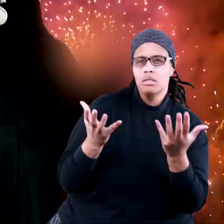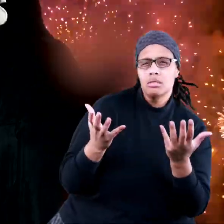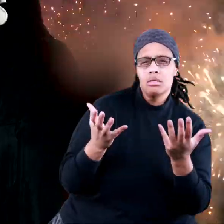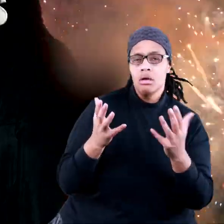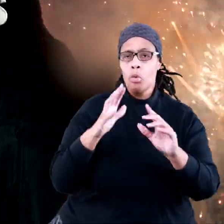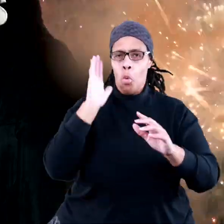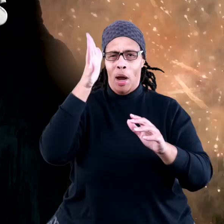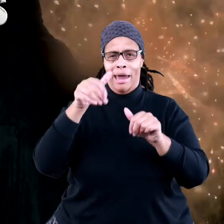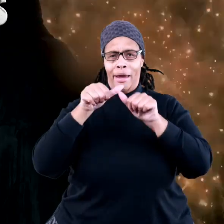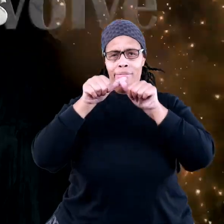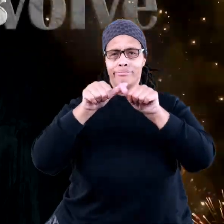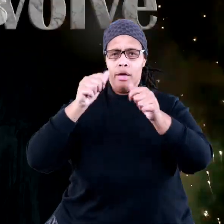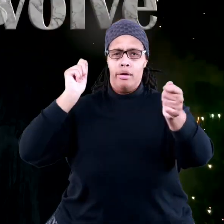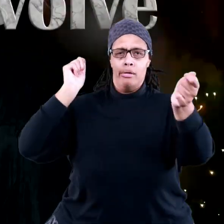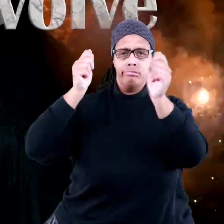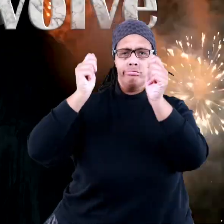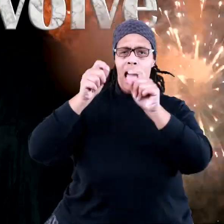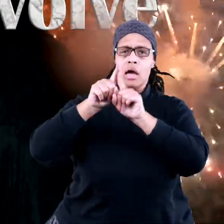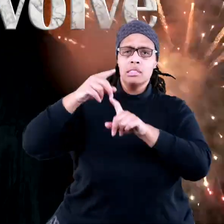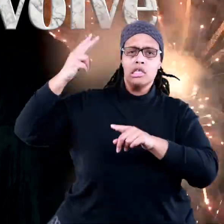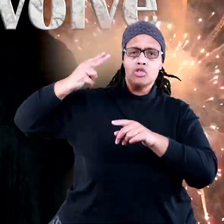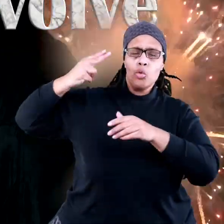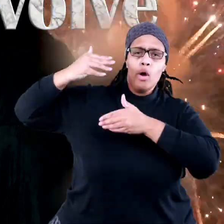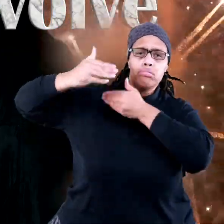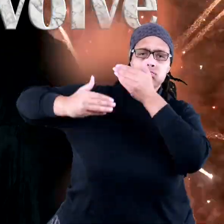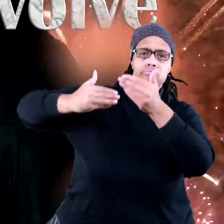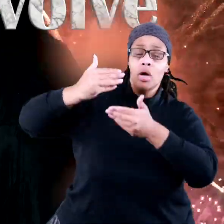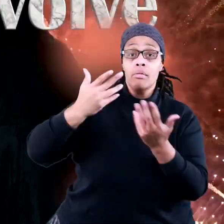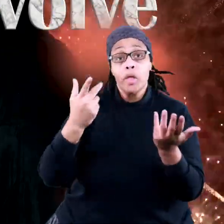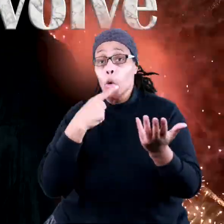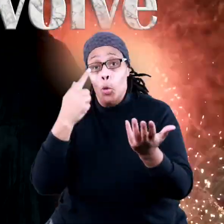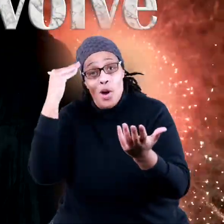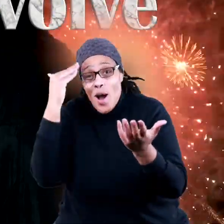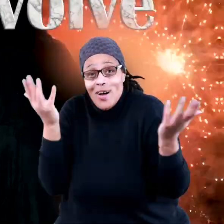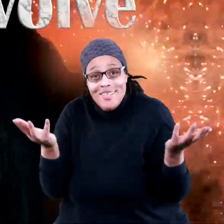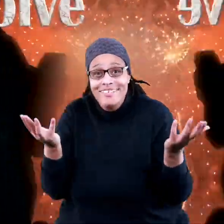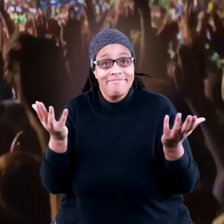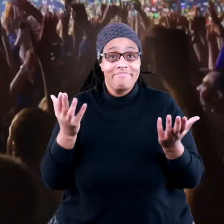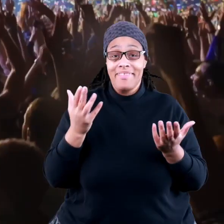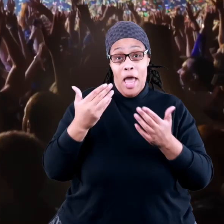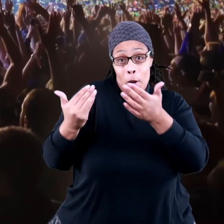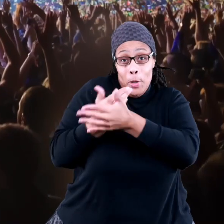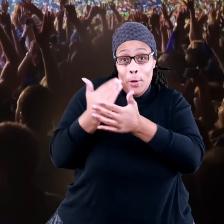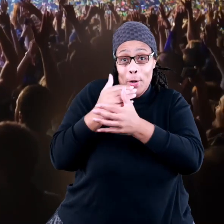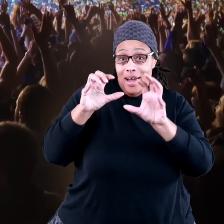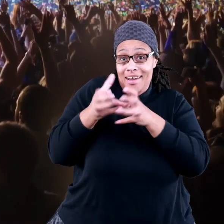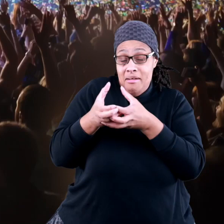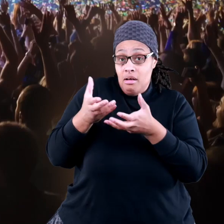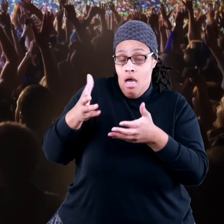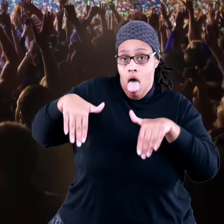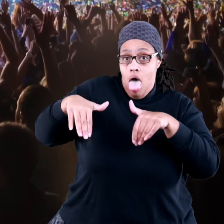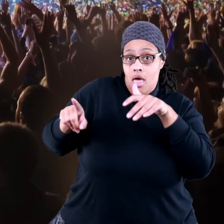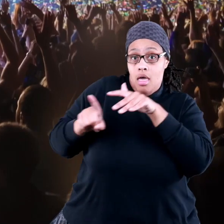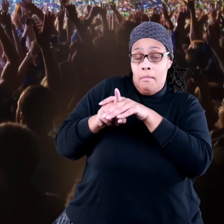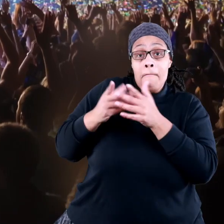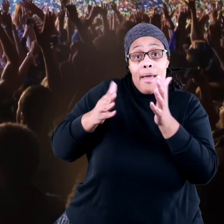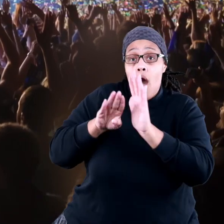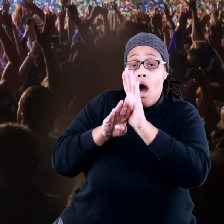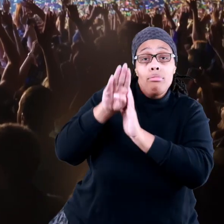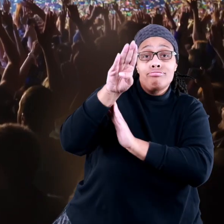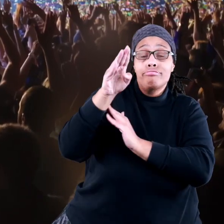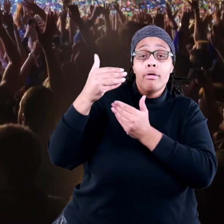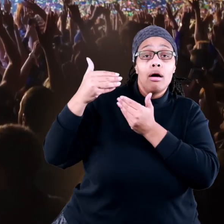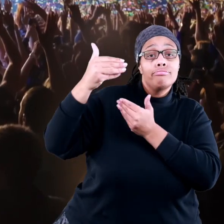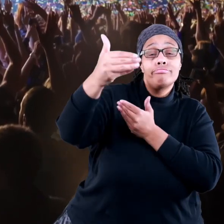priorities are will continue to evolve as history moves on. And who knows, new parties we don't even know about yet